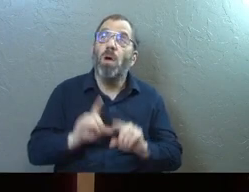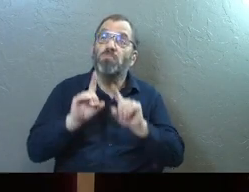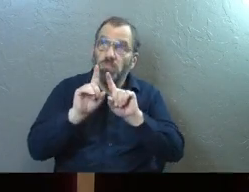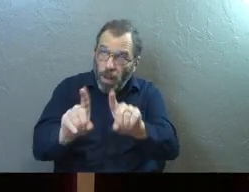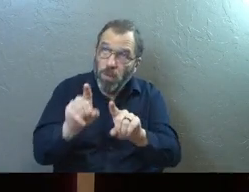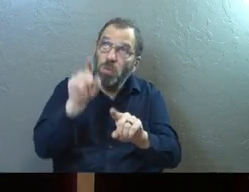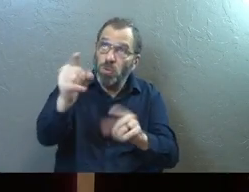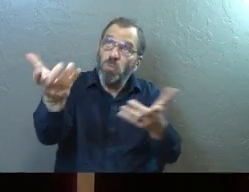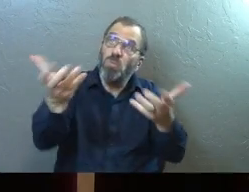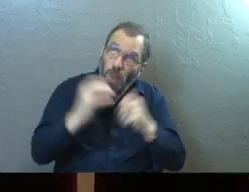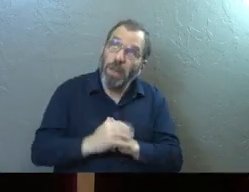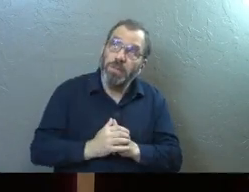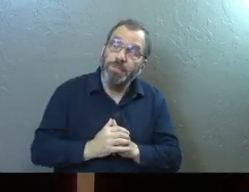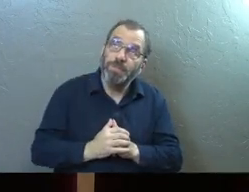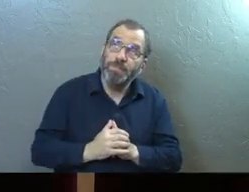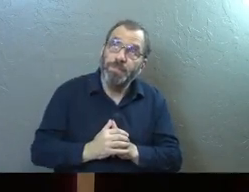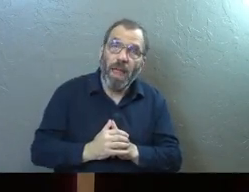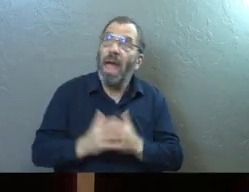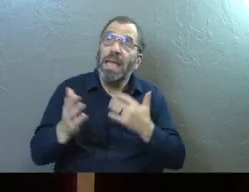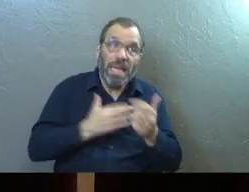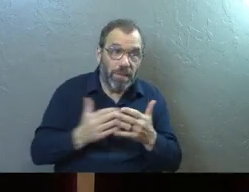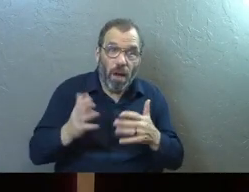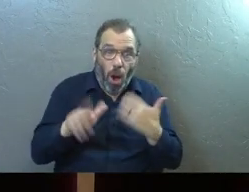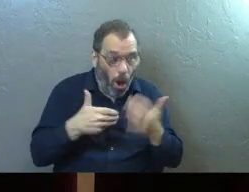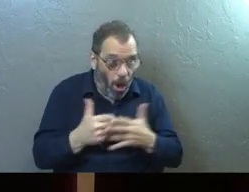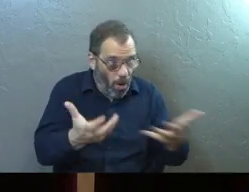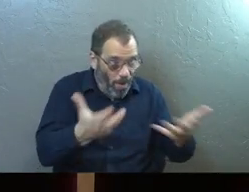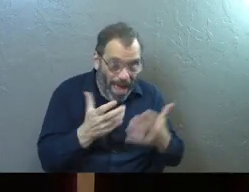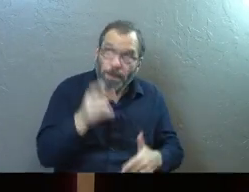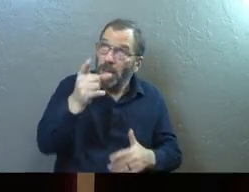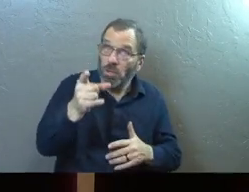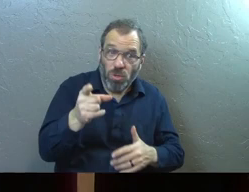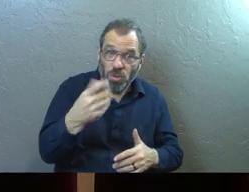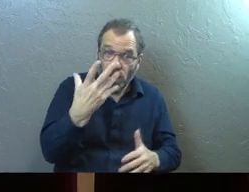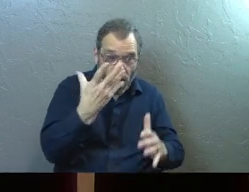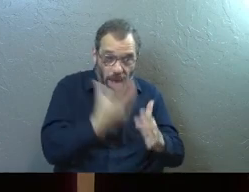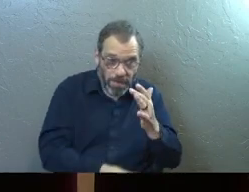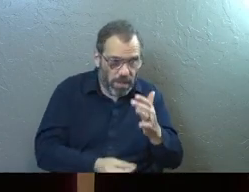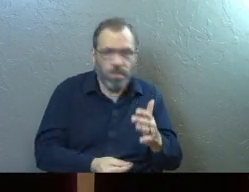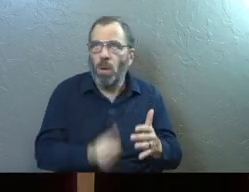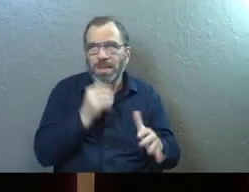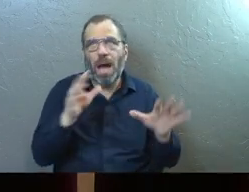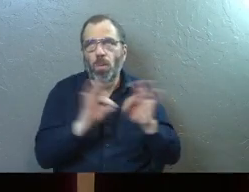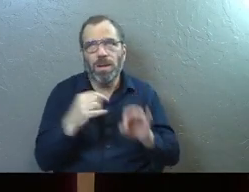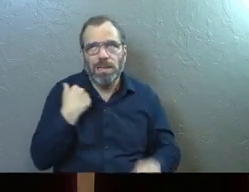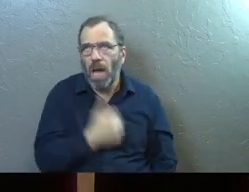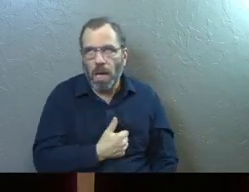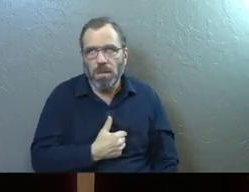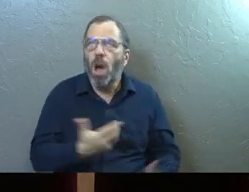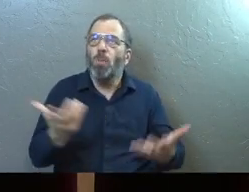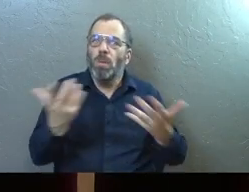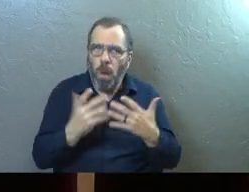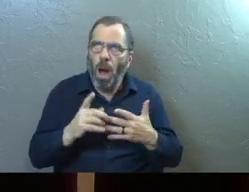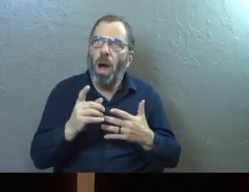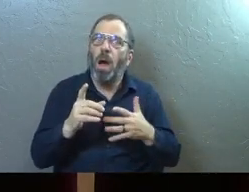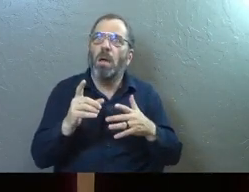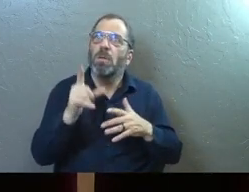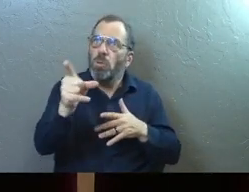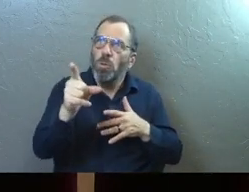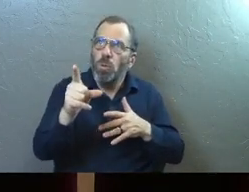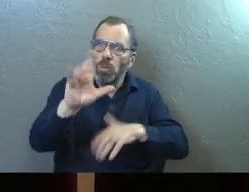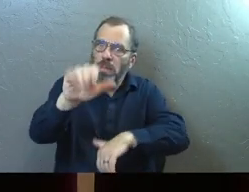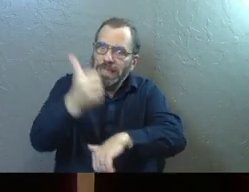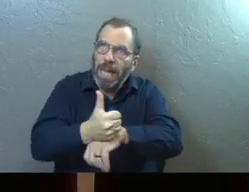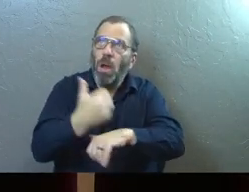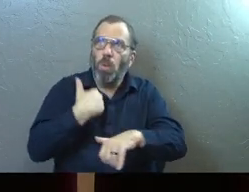go with you. Like, even if we could get all the stuff we wanted, but you're not there, that's not worth it to us. We want to walk the path that you